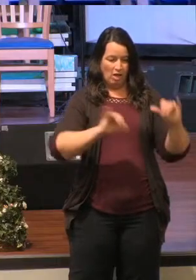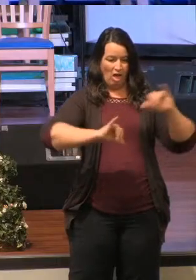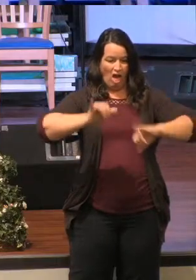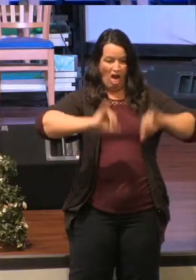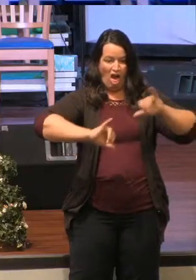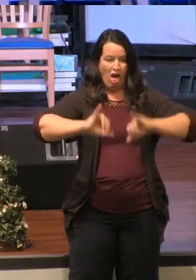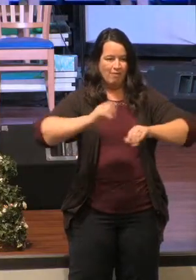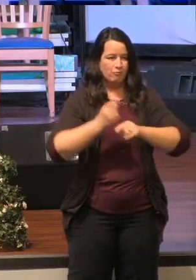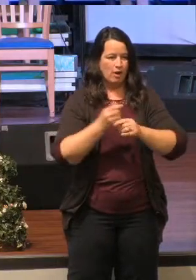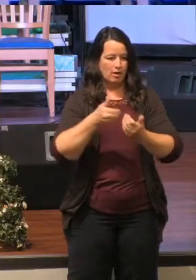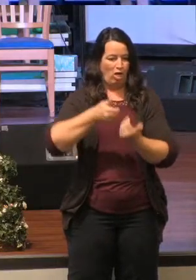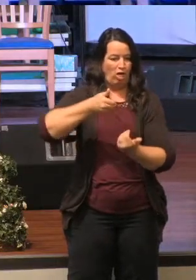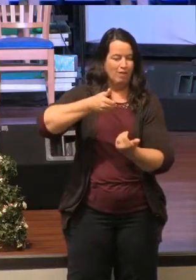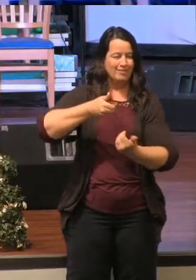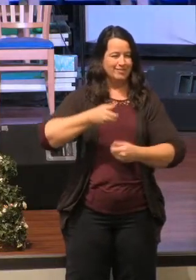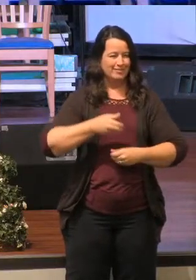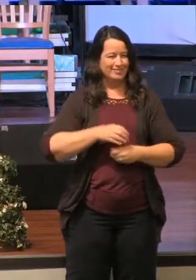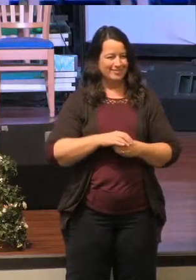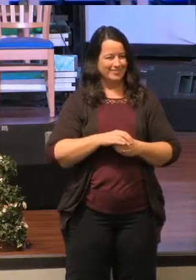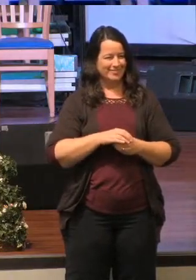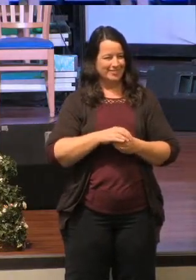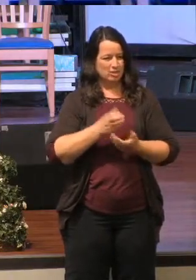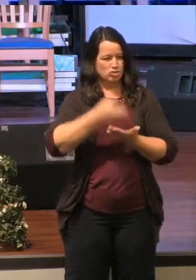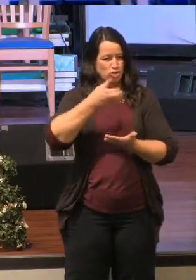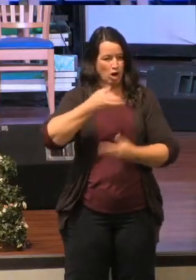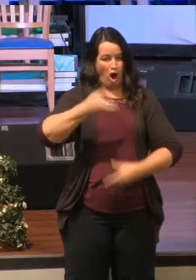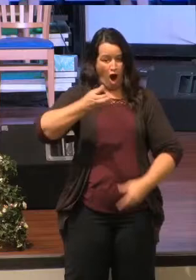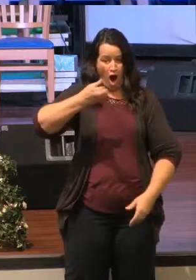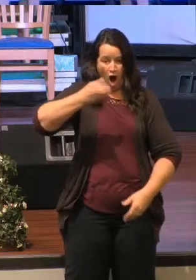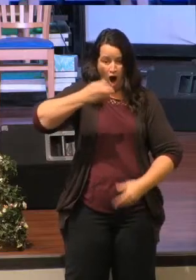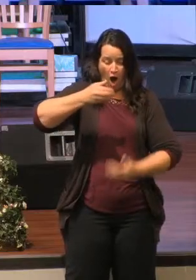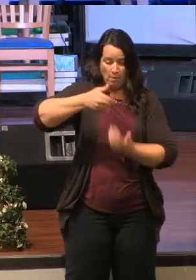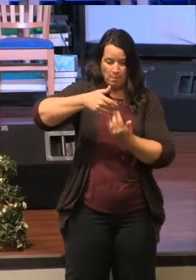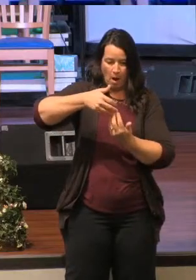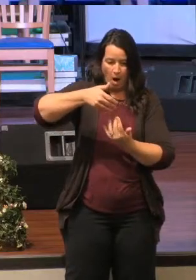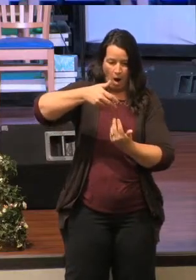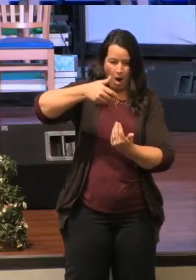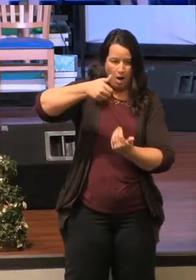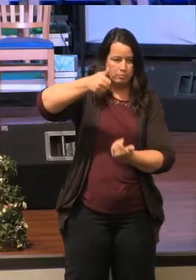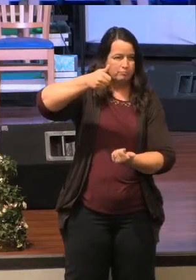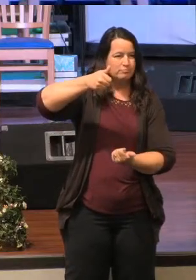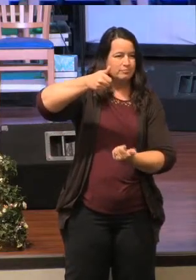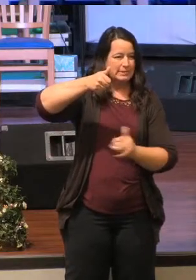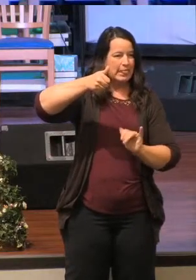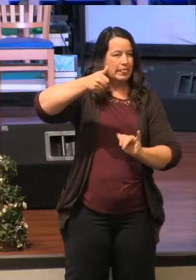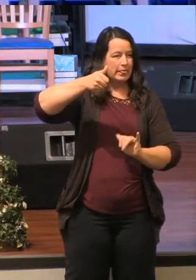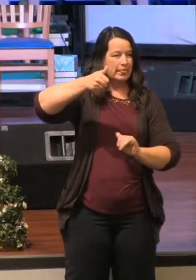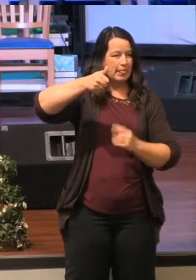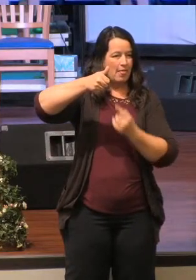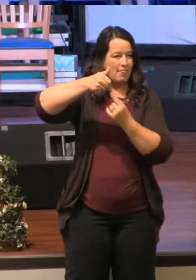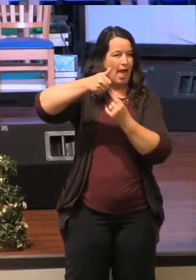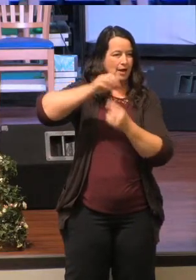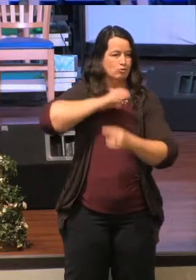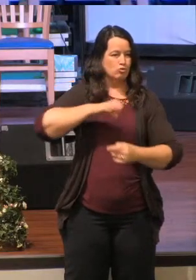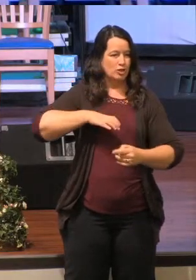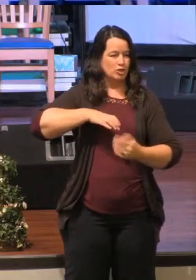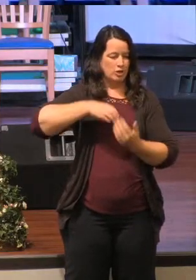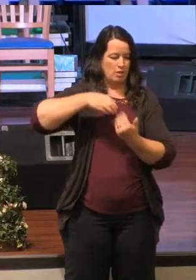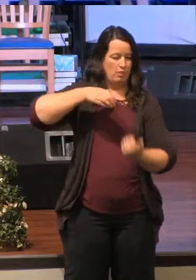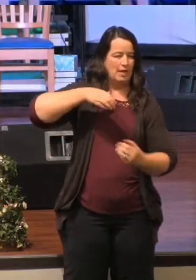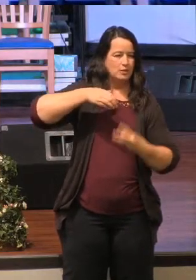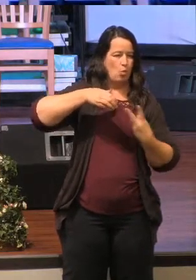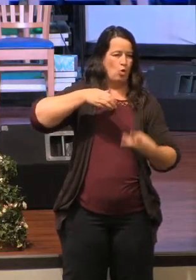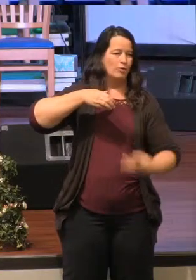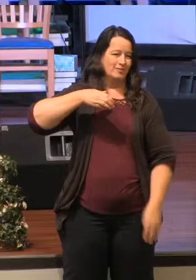teachers do that for us when we're kids, and they shake up a jar. But the oil goes back to being oil, and the water goes back to being water. And light